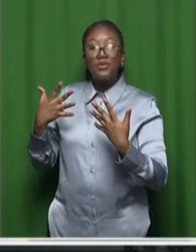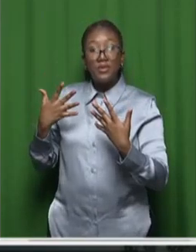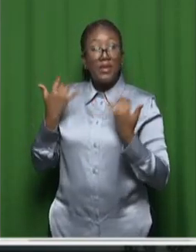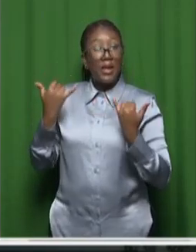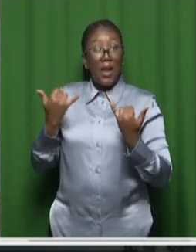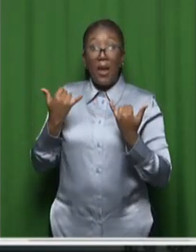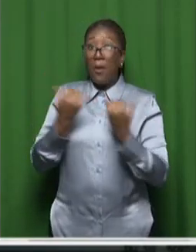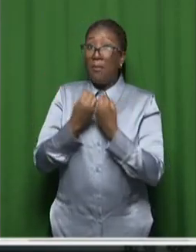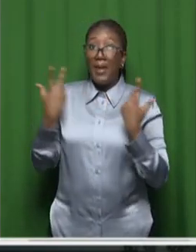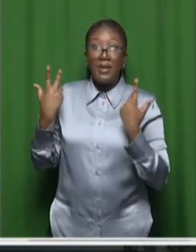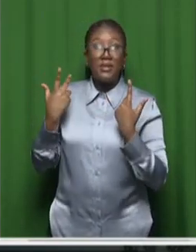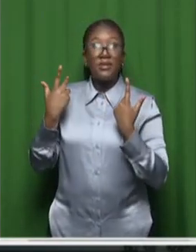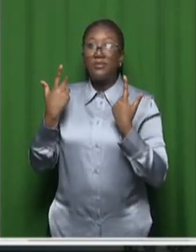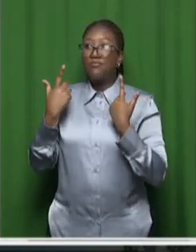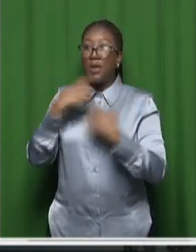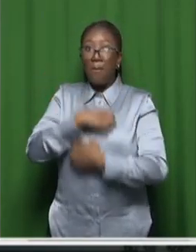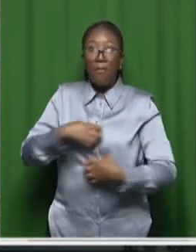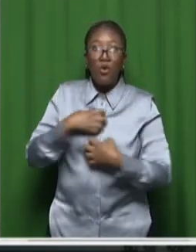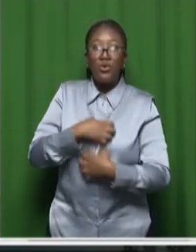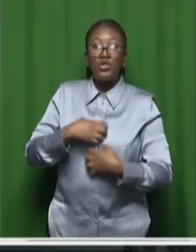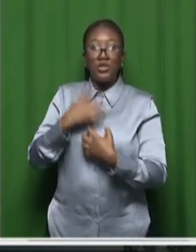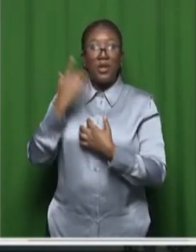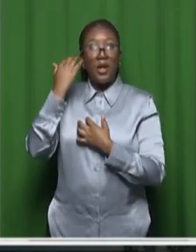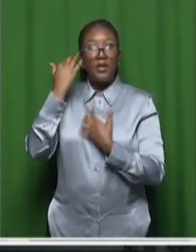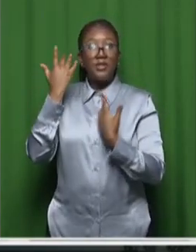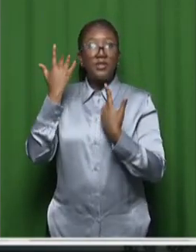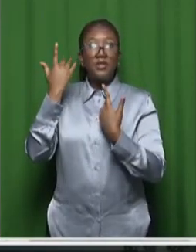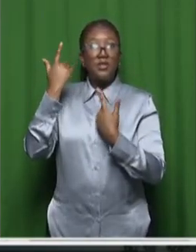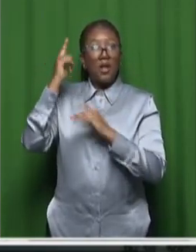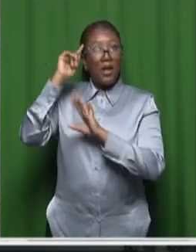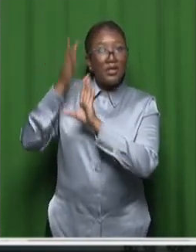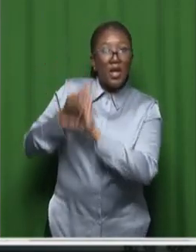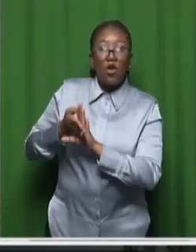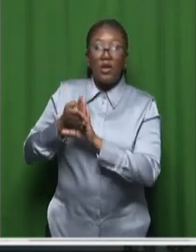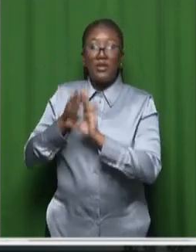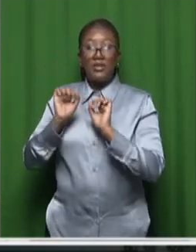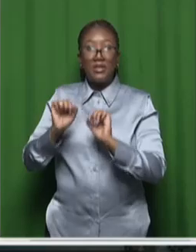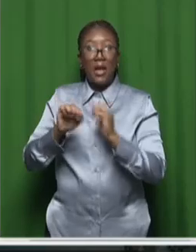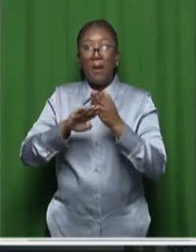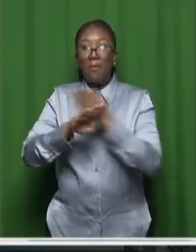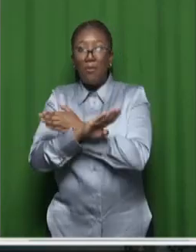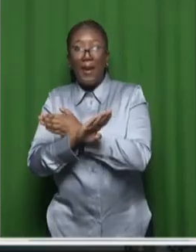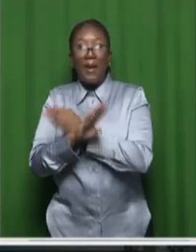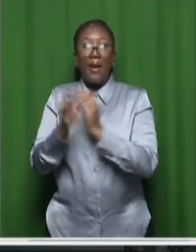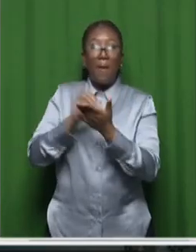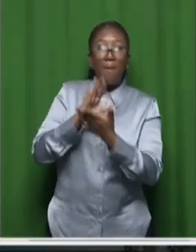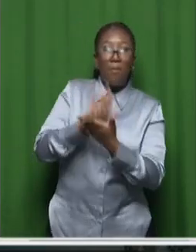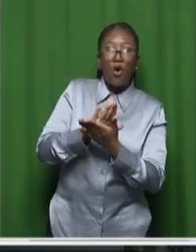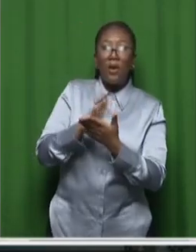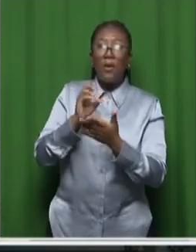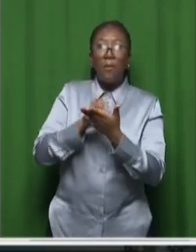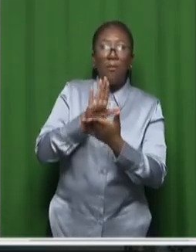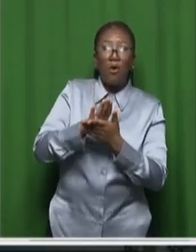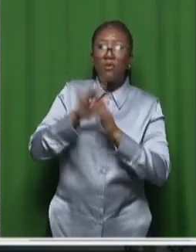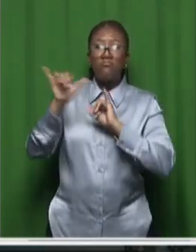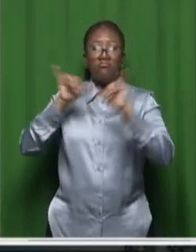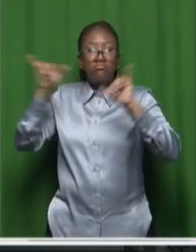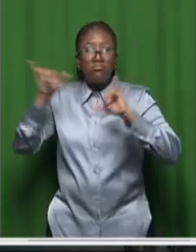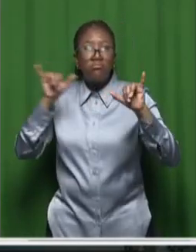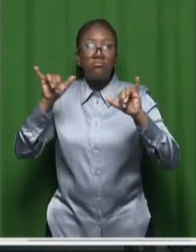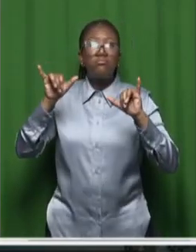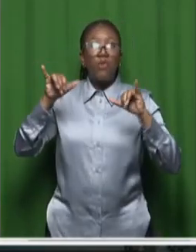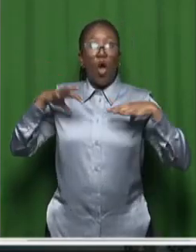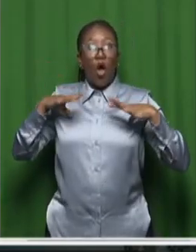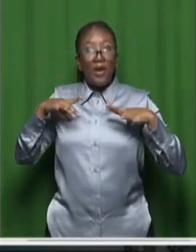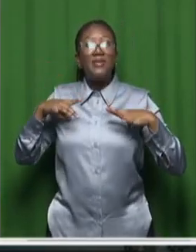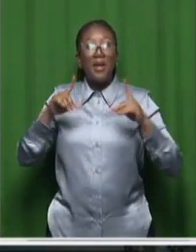psychological responses and issues that come as a result of pre-booking, booking, and actually going on holiday, which should be a relaxing